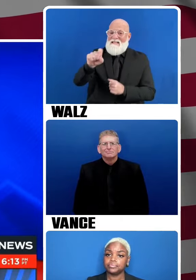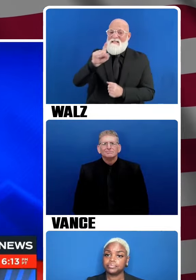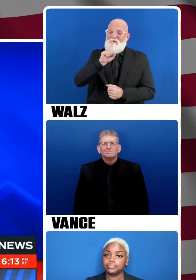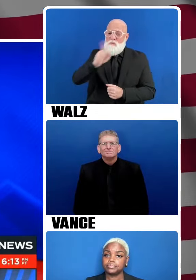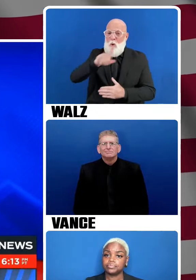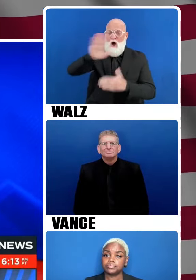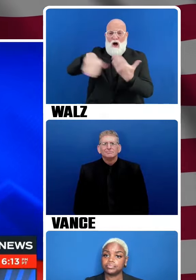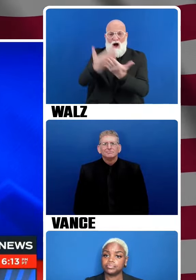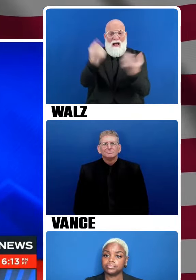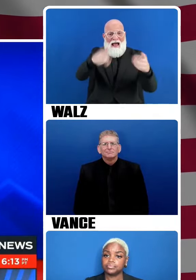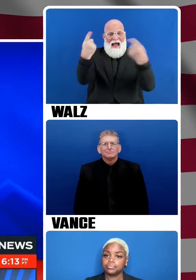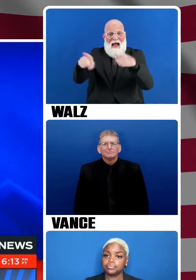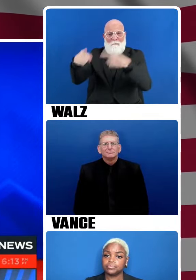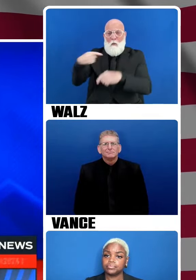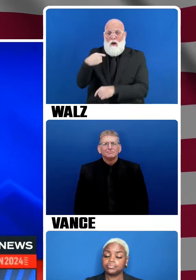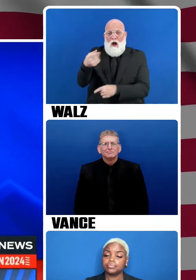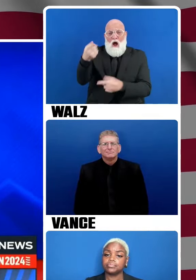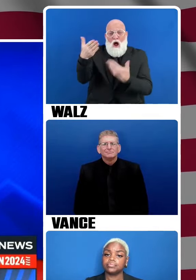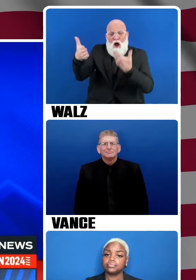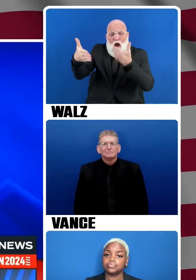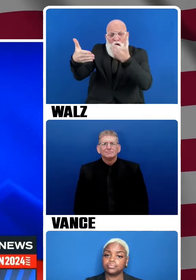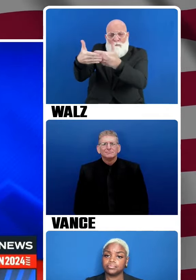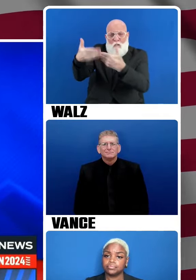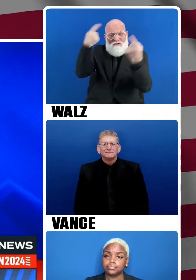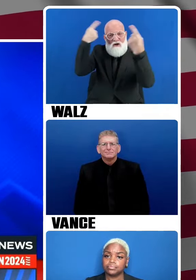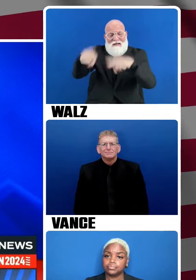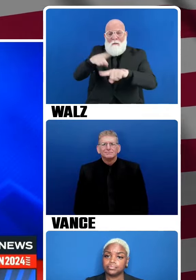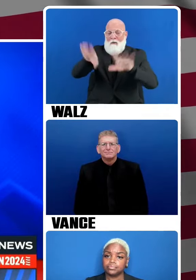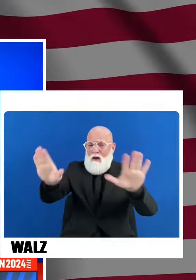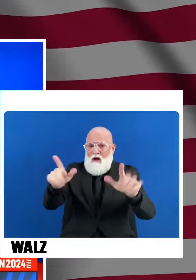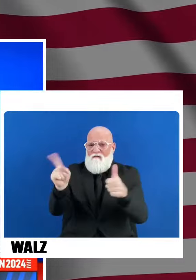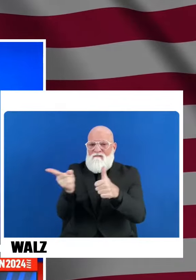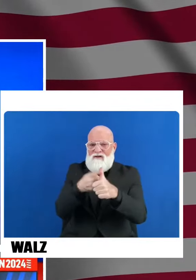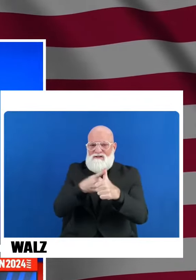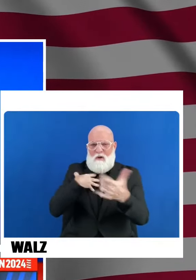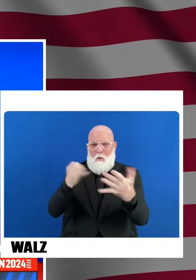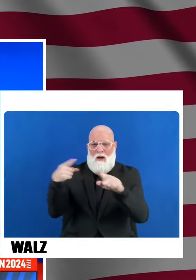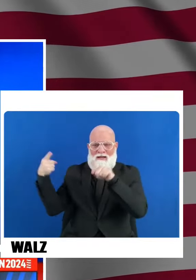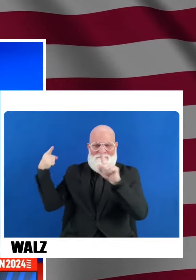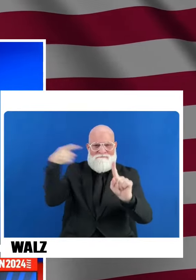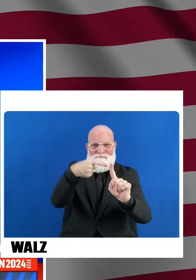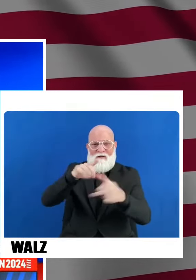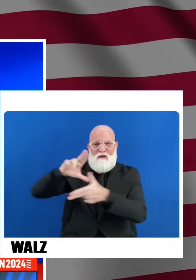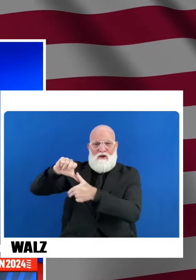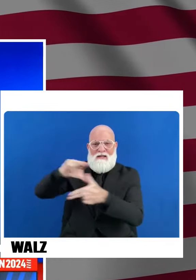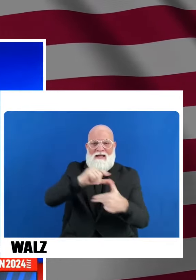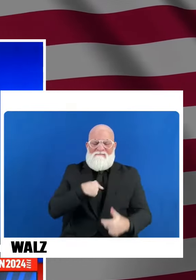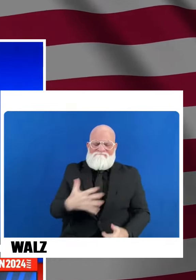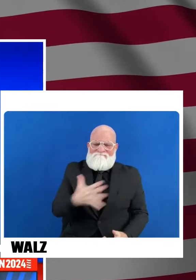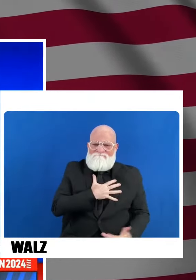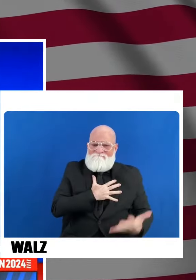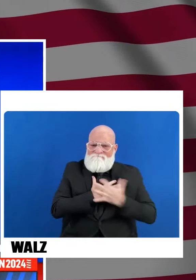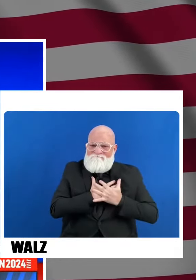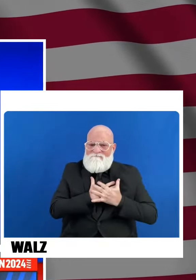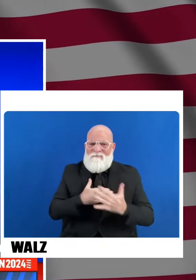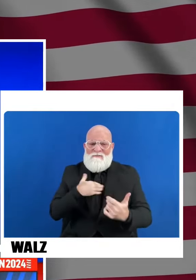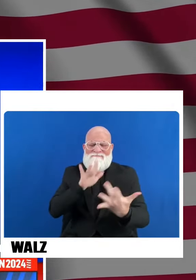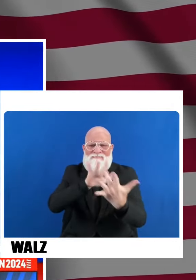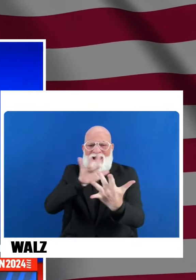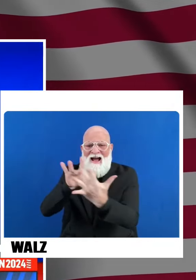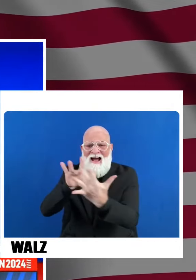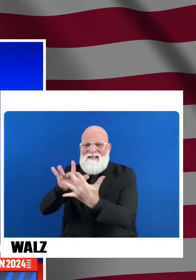with this hurricane, and my heart goes out to the folks that are down there in contact with the governors. I serve as co-chair of